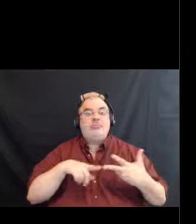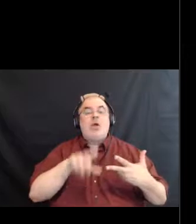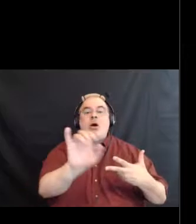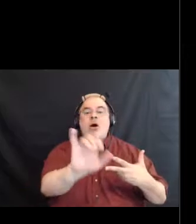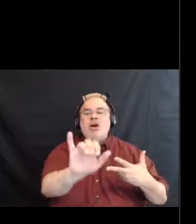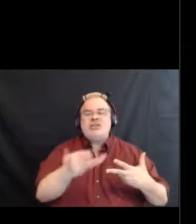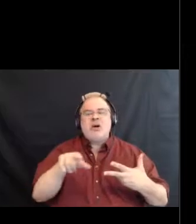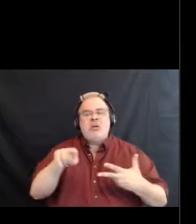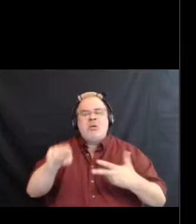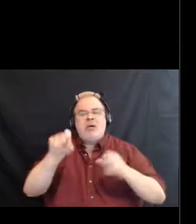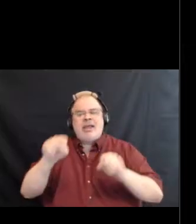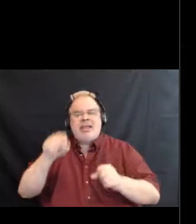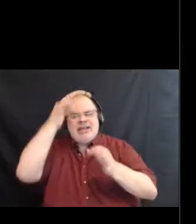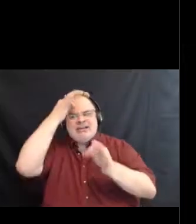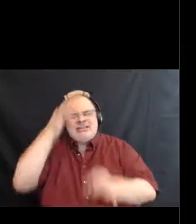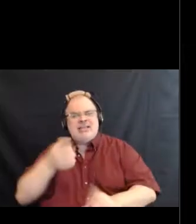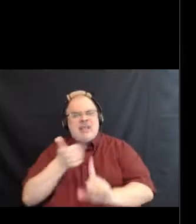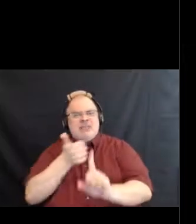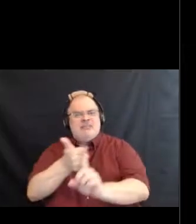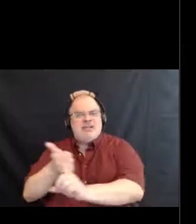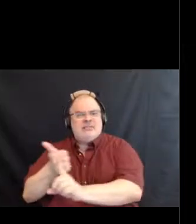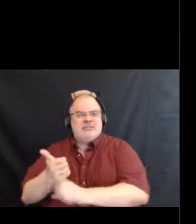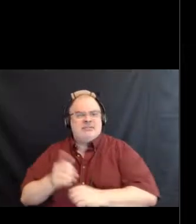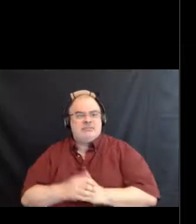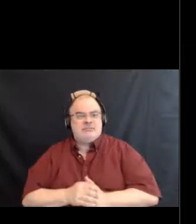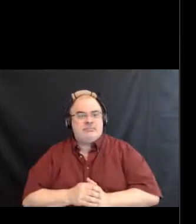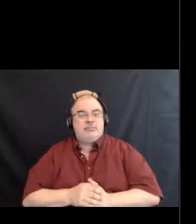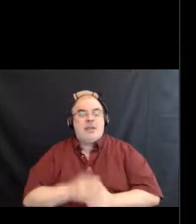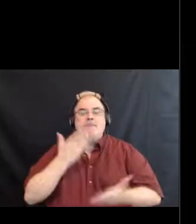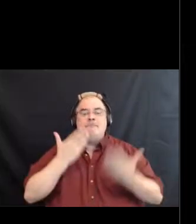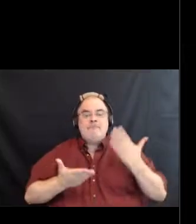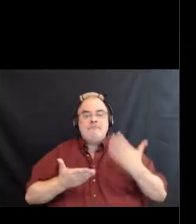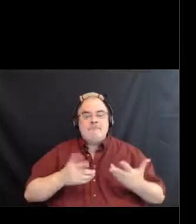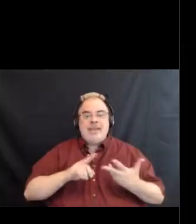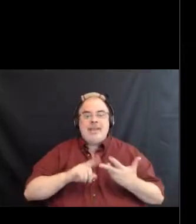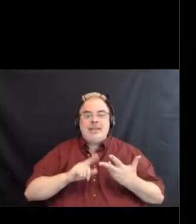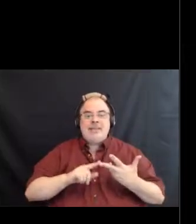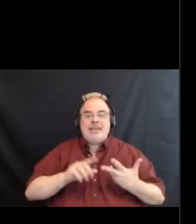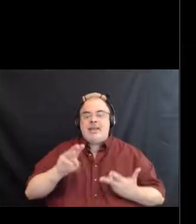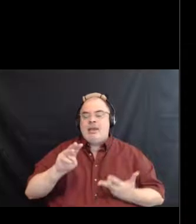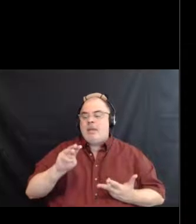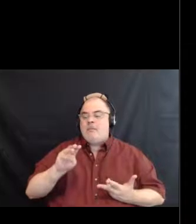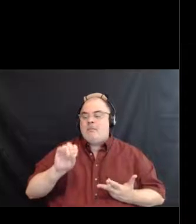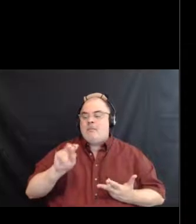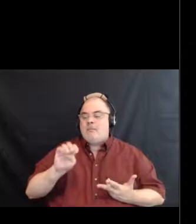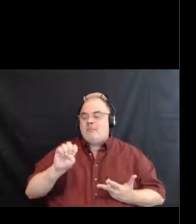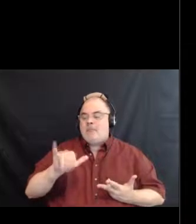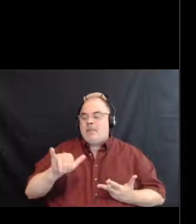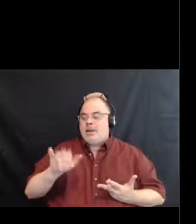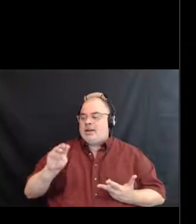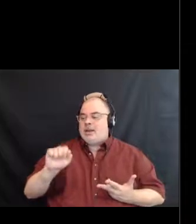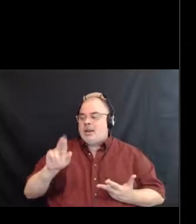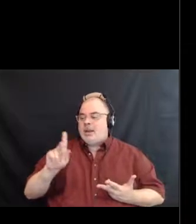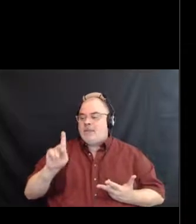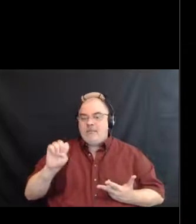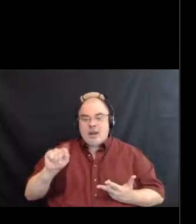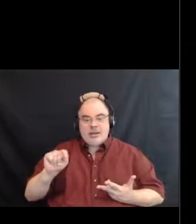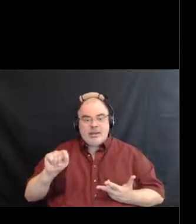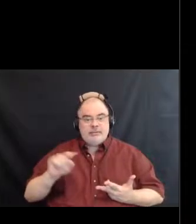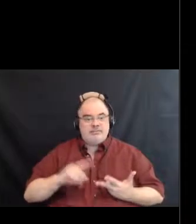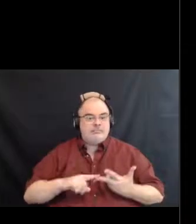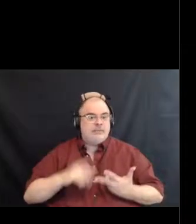can use. So maybe people want a money market account or FDIC savings account. Those are available. But